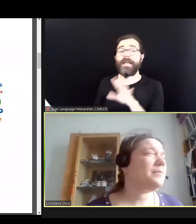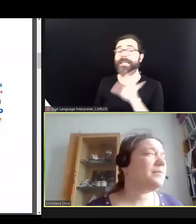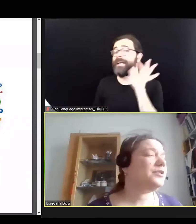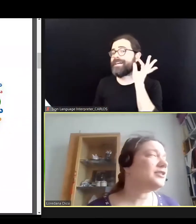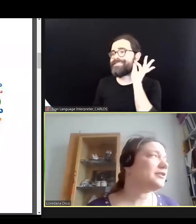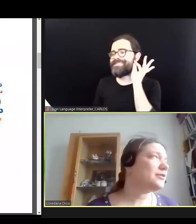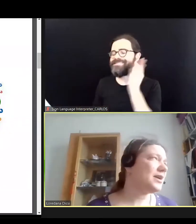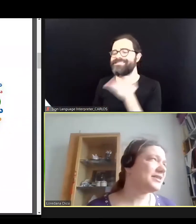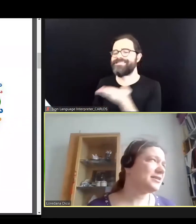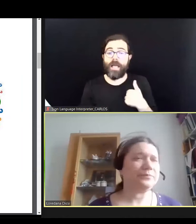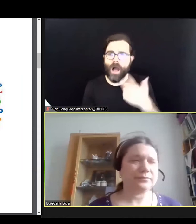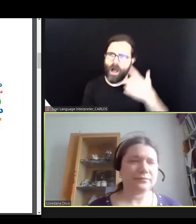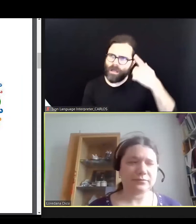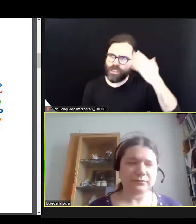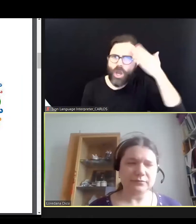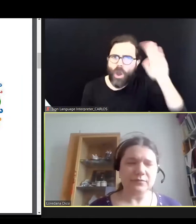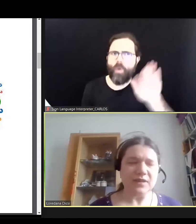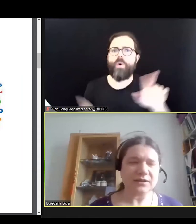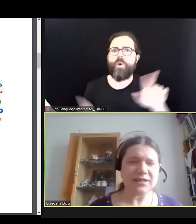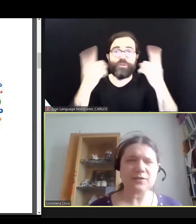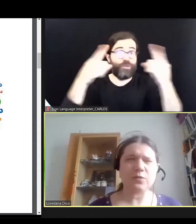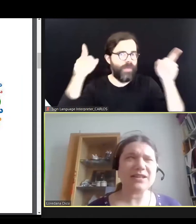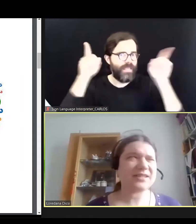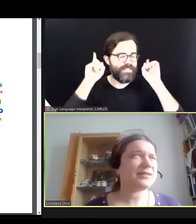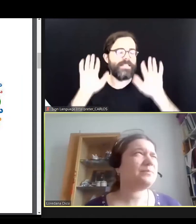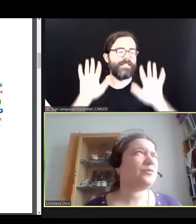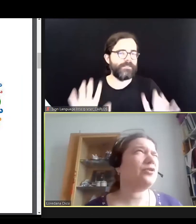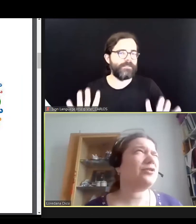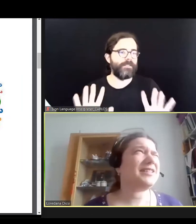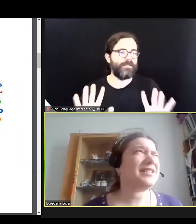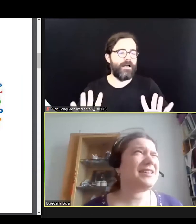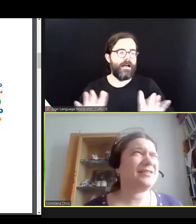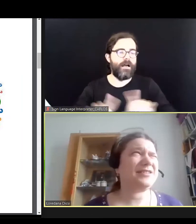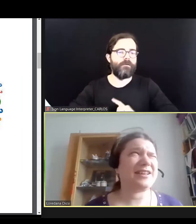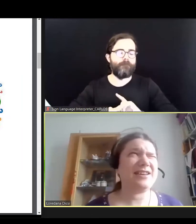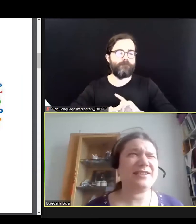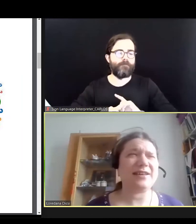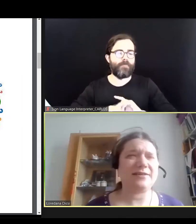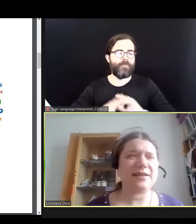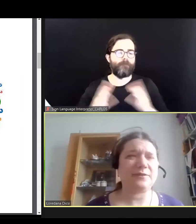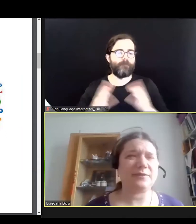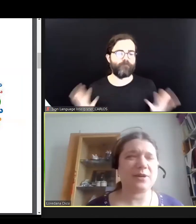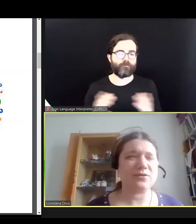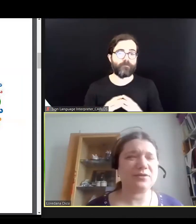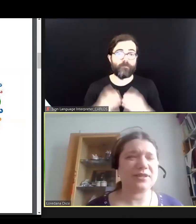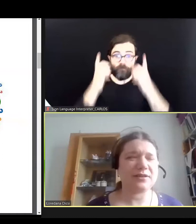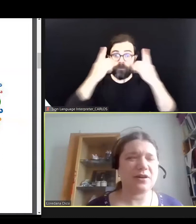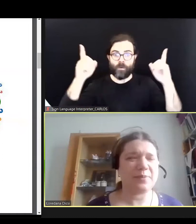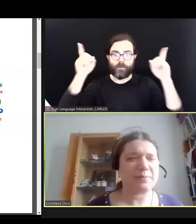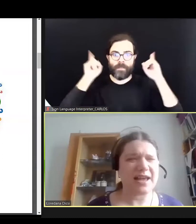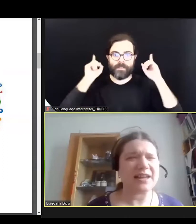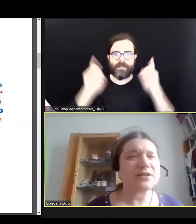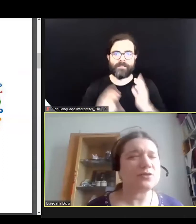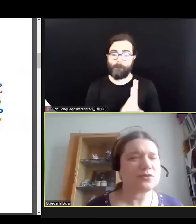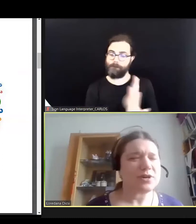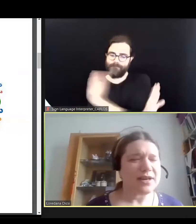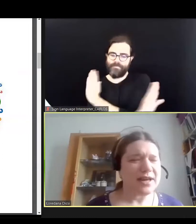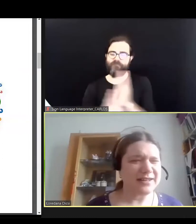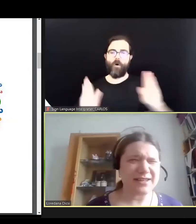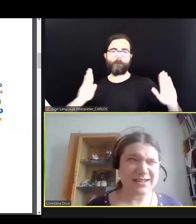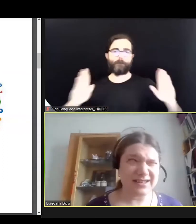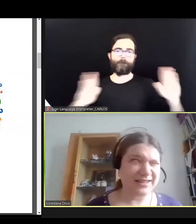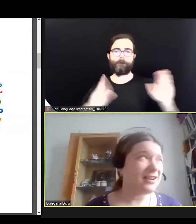her daughter was at school, and she proposed to the teacher, yeah, maybe you could do it via